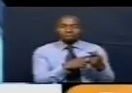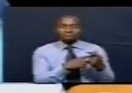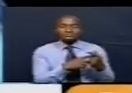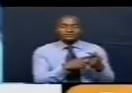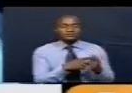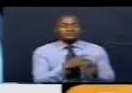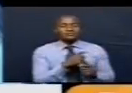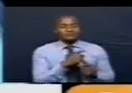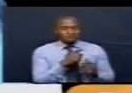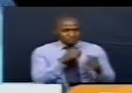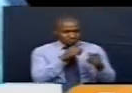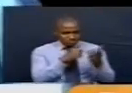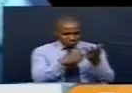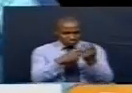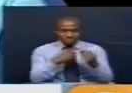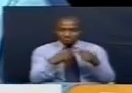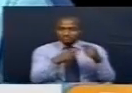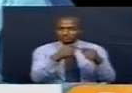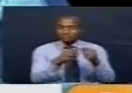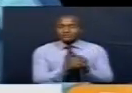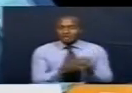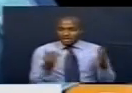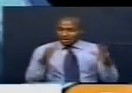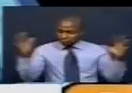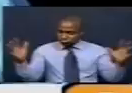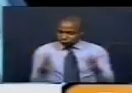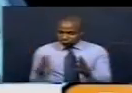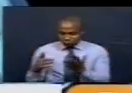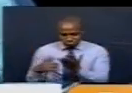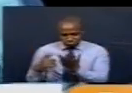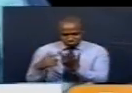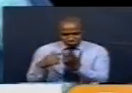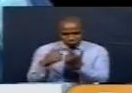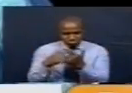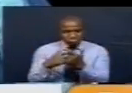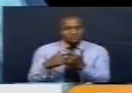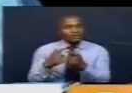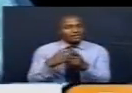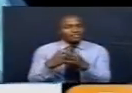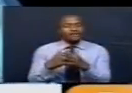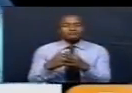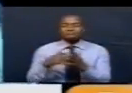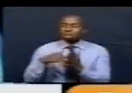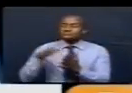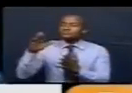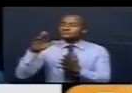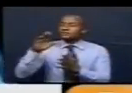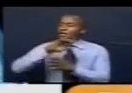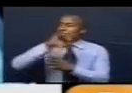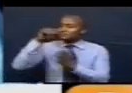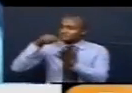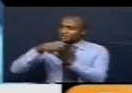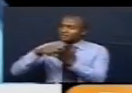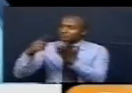what is happening now is the sampling of the constituency results before they are transmitted to the county tallying center, where